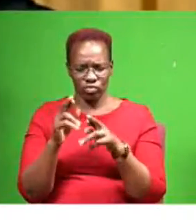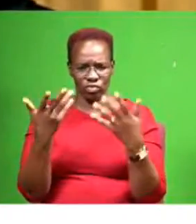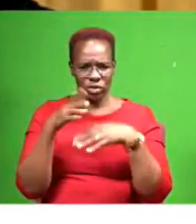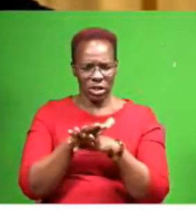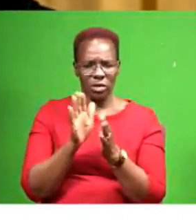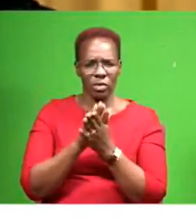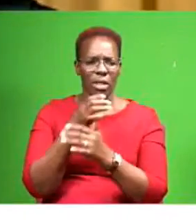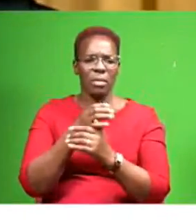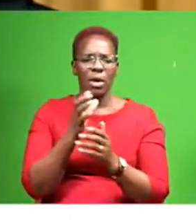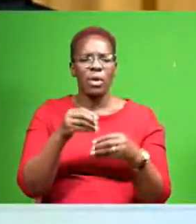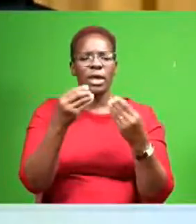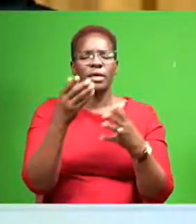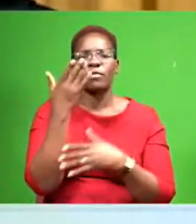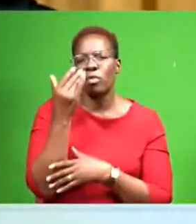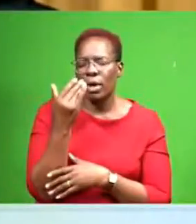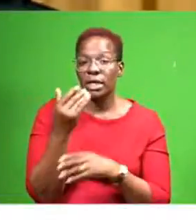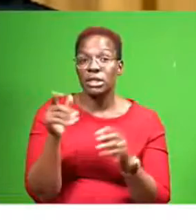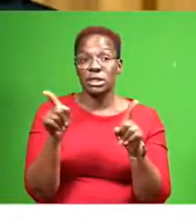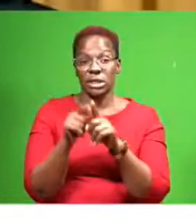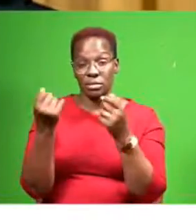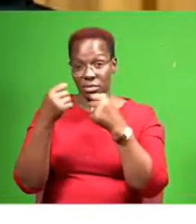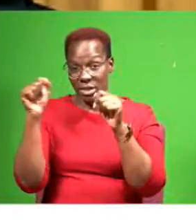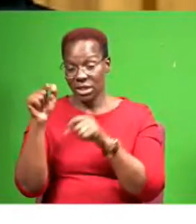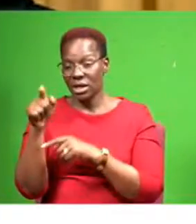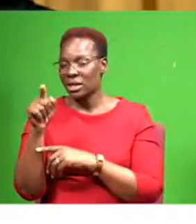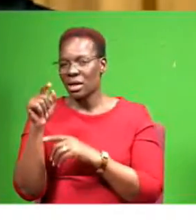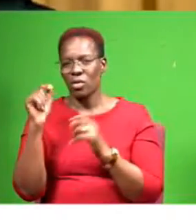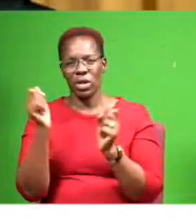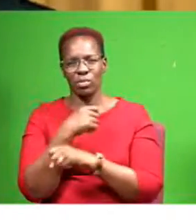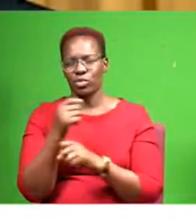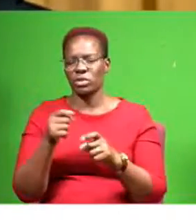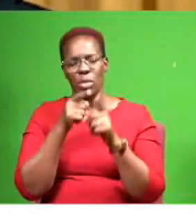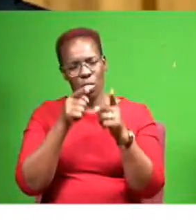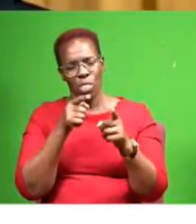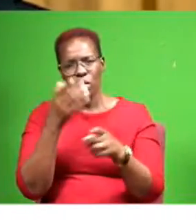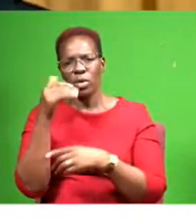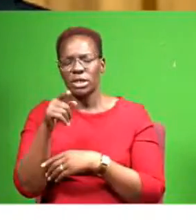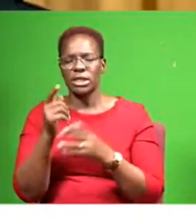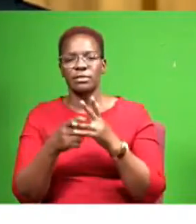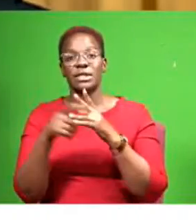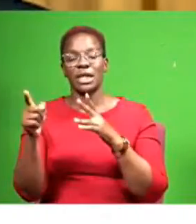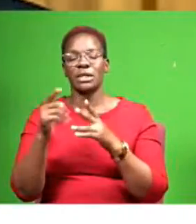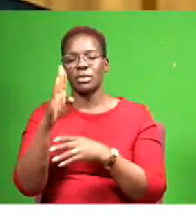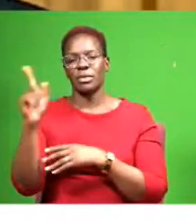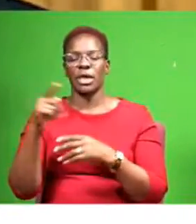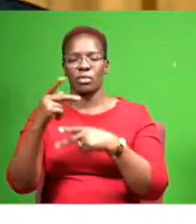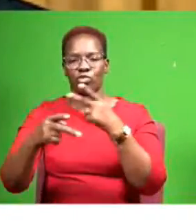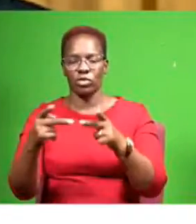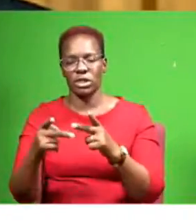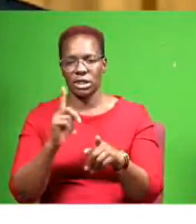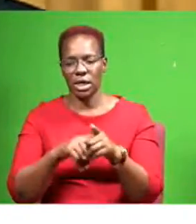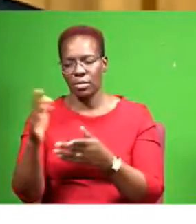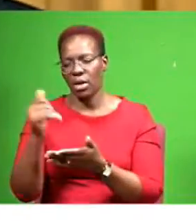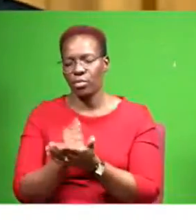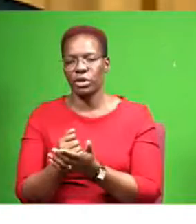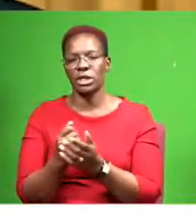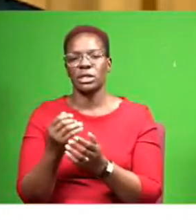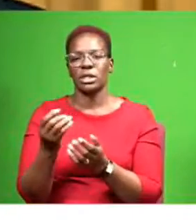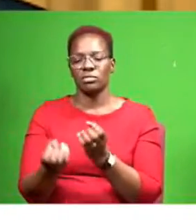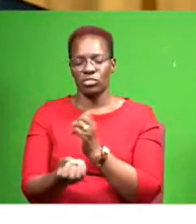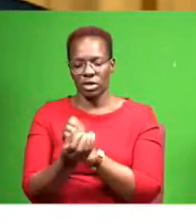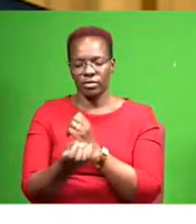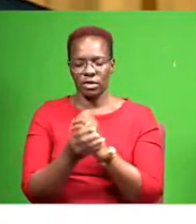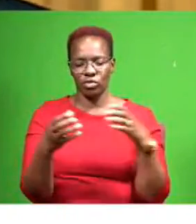was given. The President cannot therefore be faulted for initiating the BBI process, appointing the BBI Advisory Task